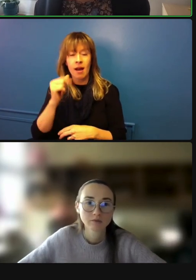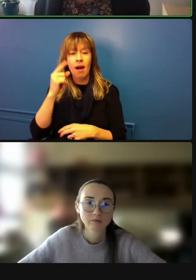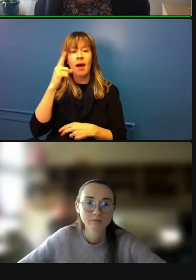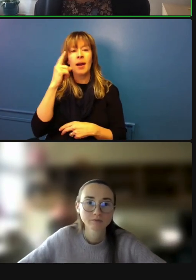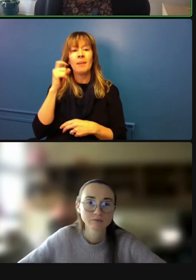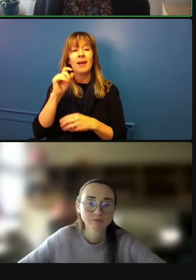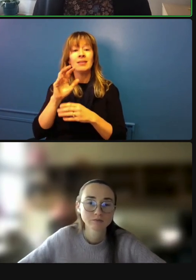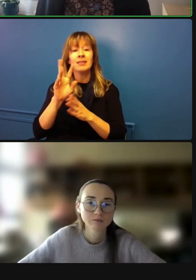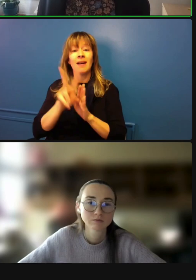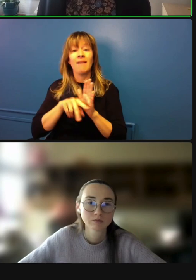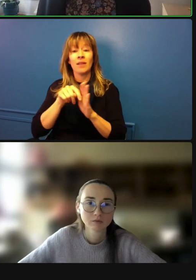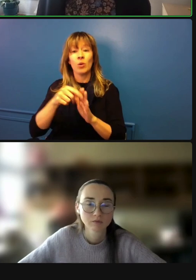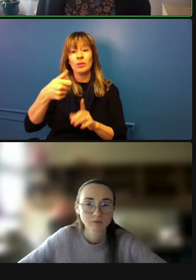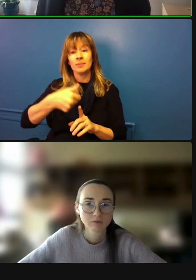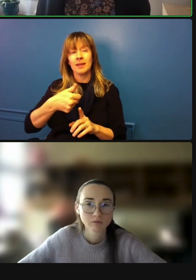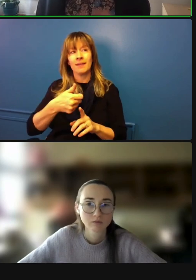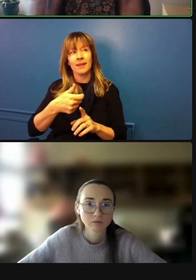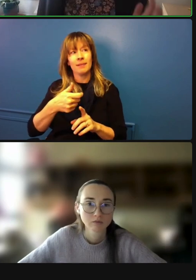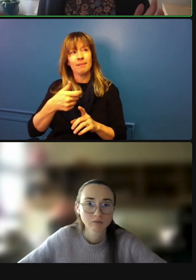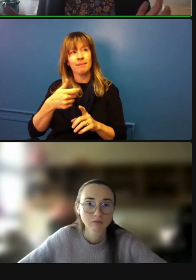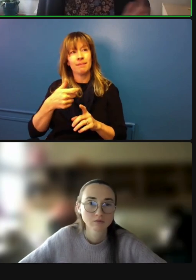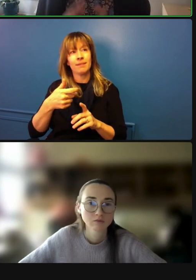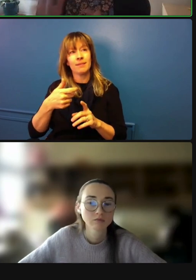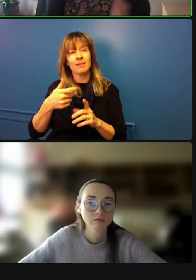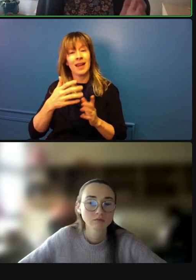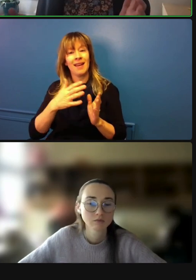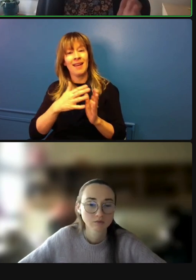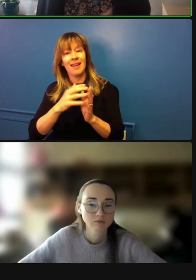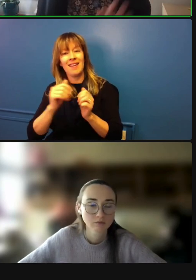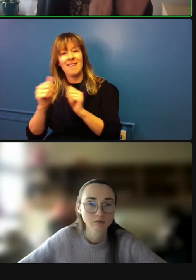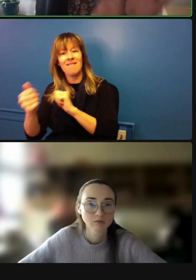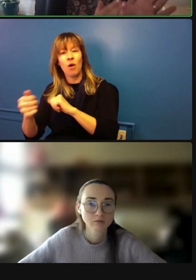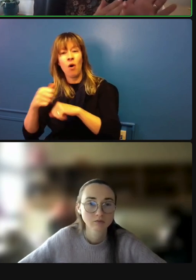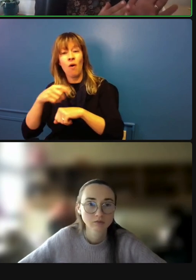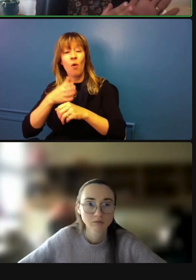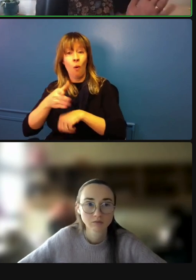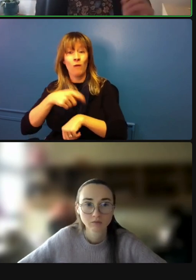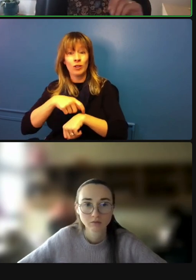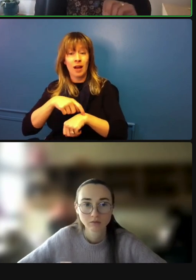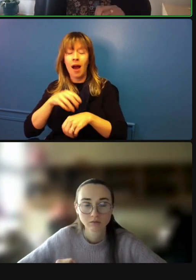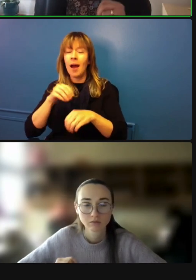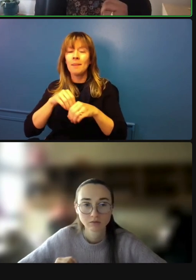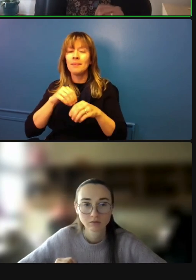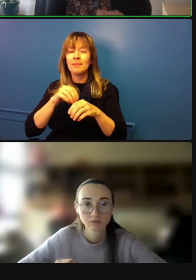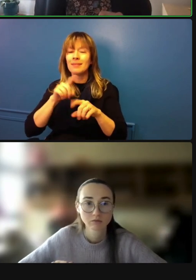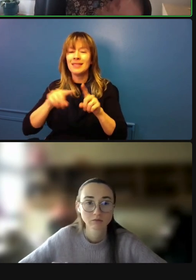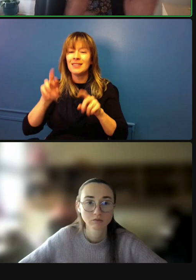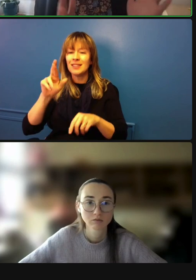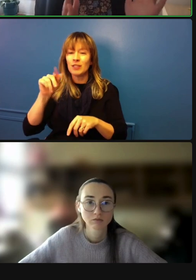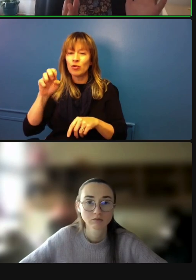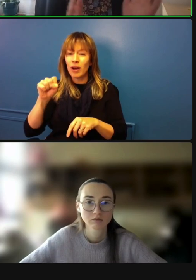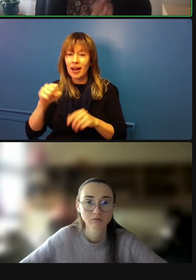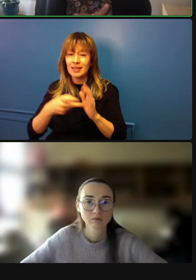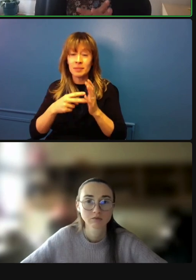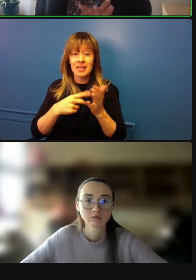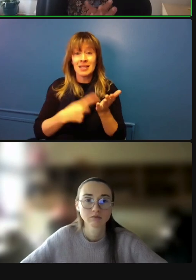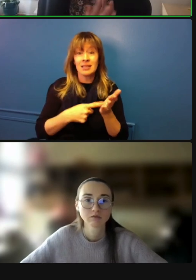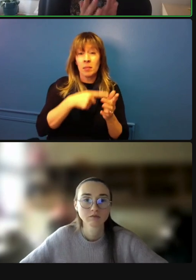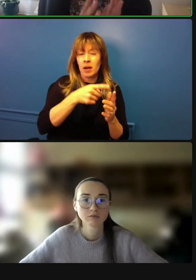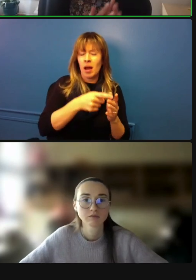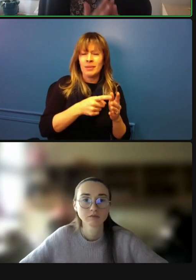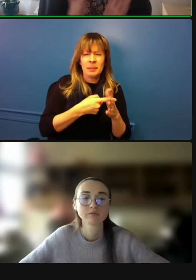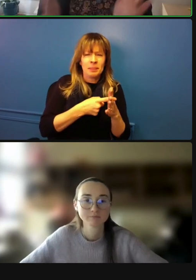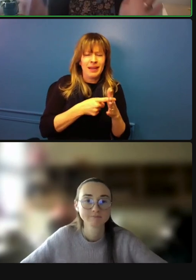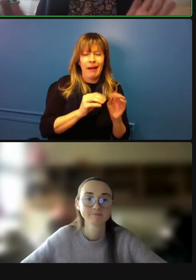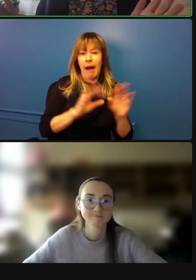the videos evolve temporally at different rates. So sometimes it's really obvious in the first couple seconds what the interaction is,